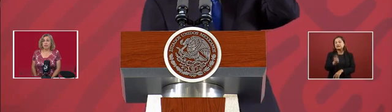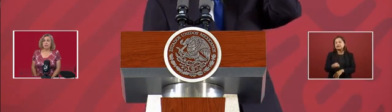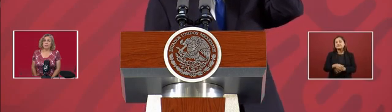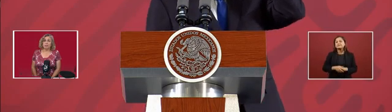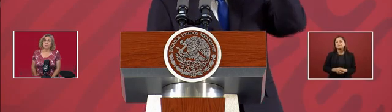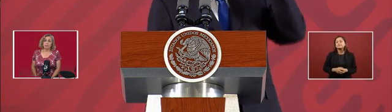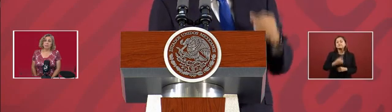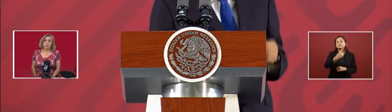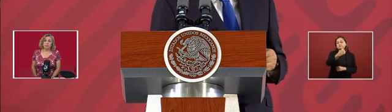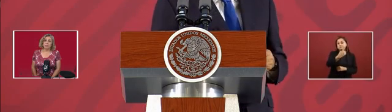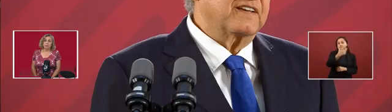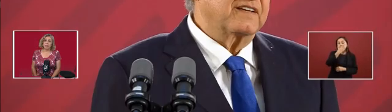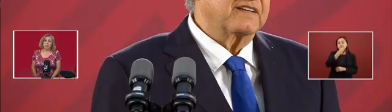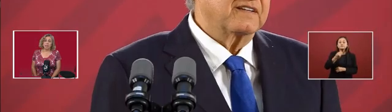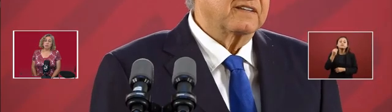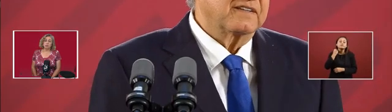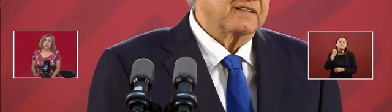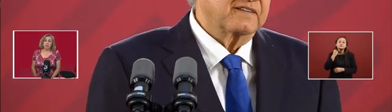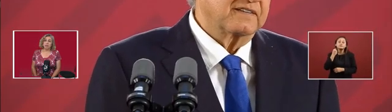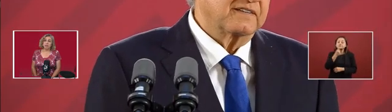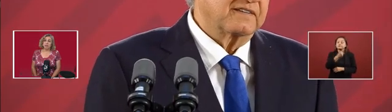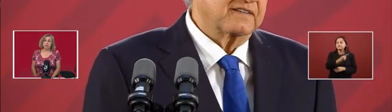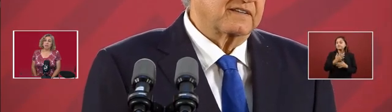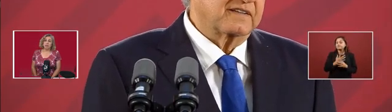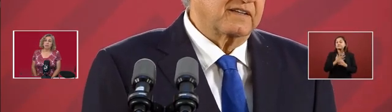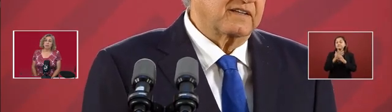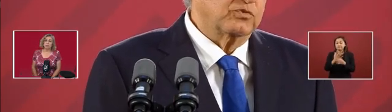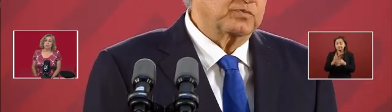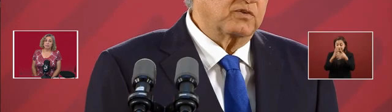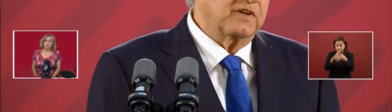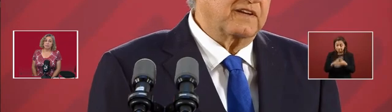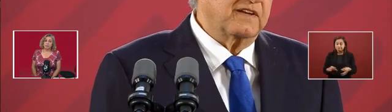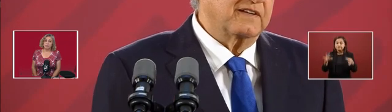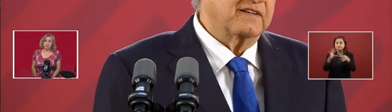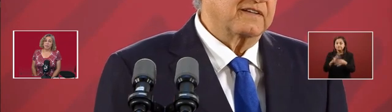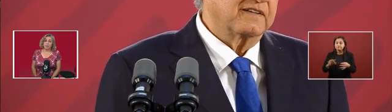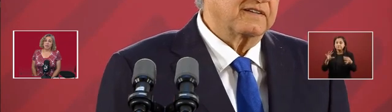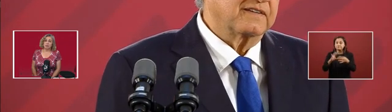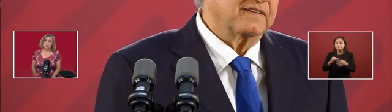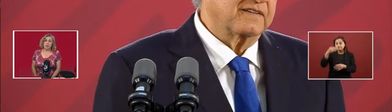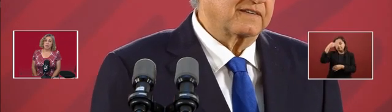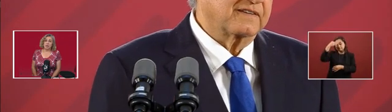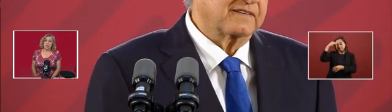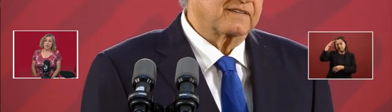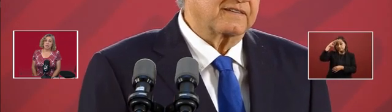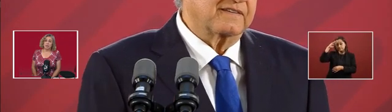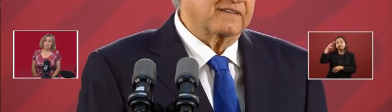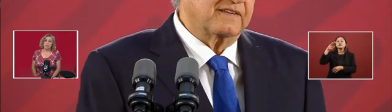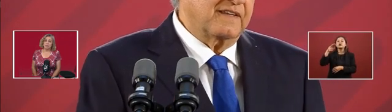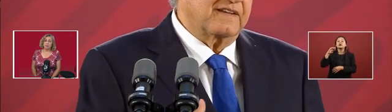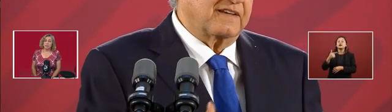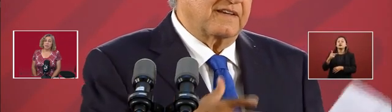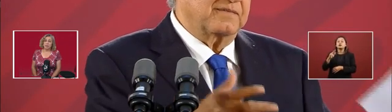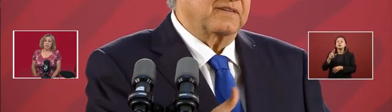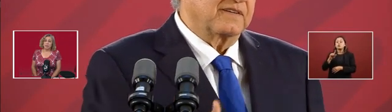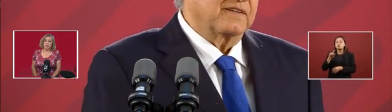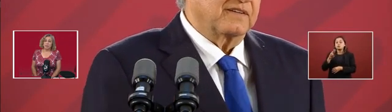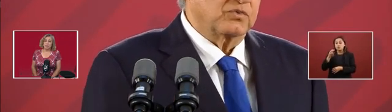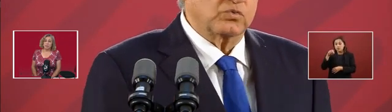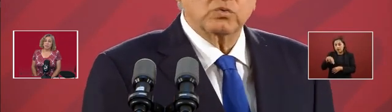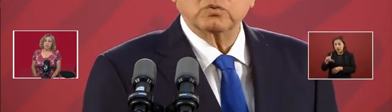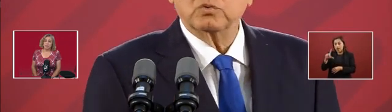la estrategia y in the aquí, strategy, and here tardó it was en delayed entregar el apoyo. to give Pero me the funds. tengo